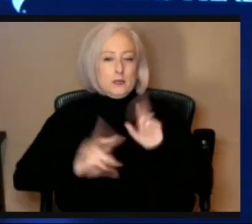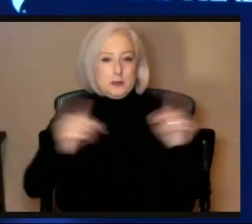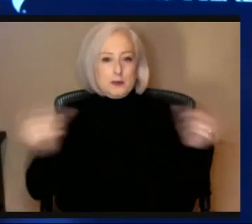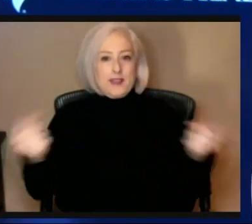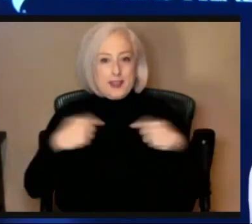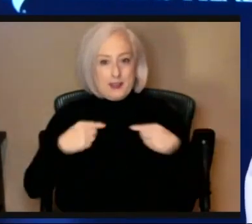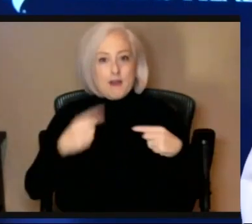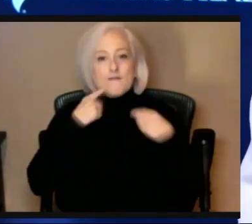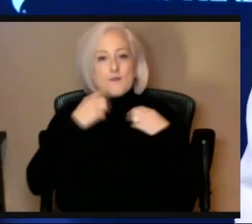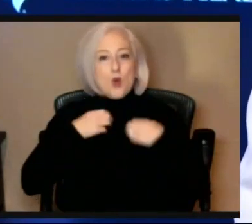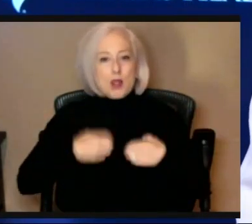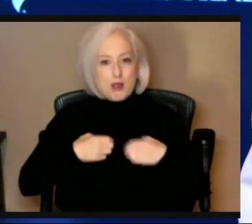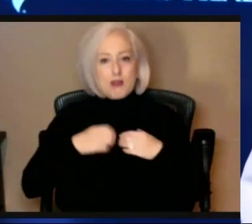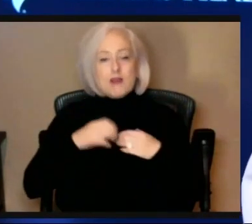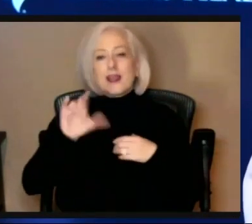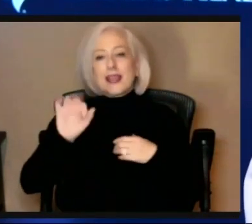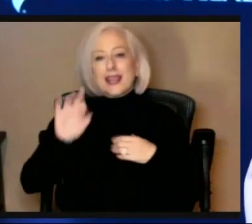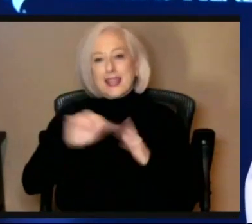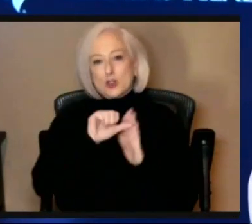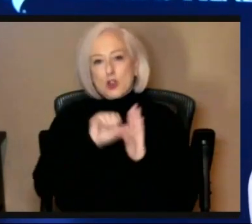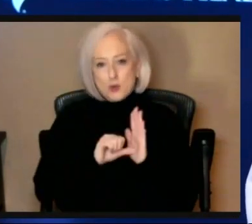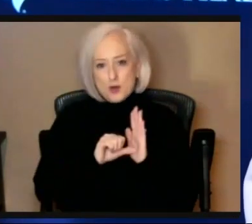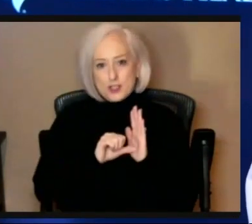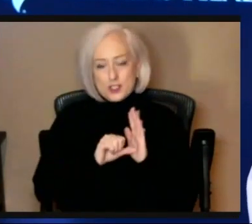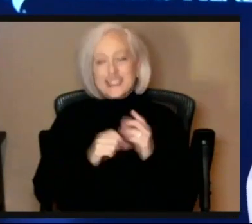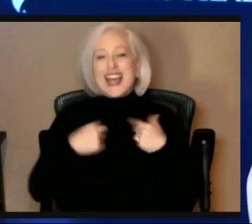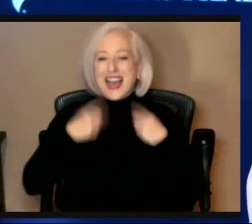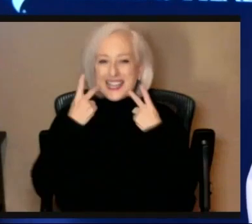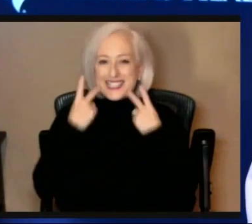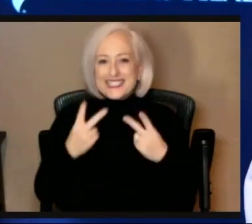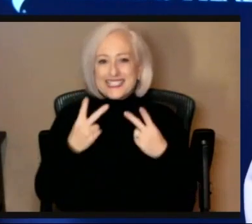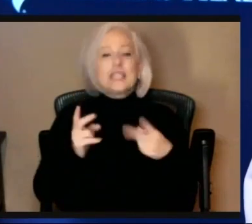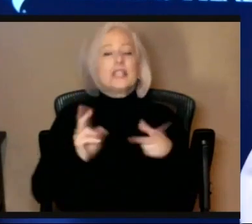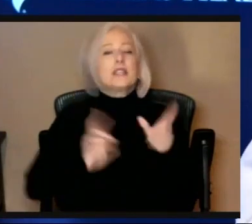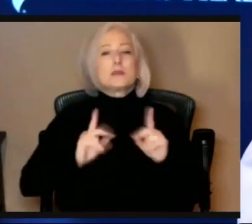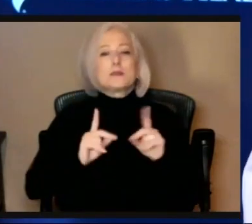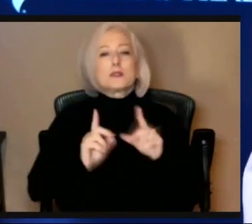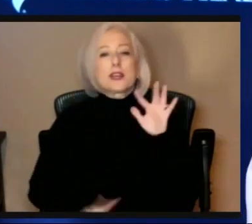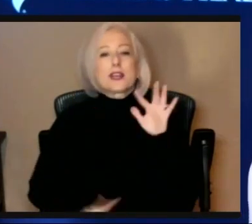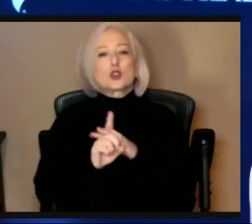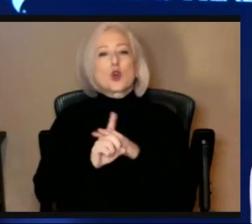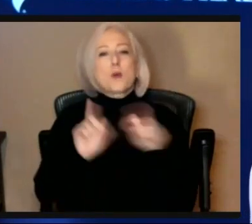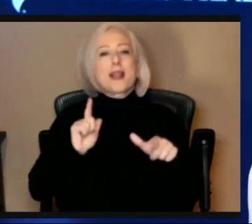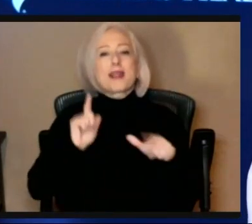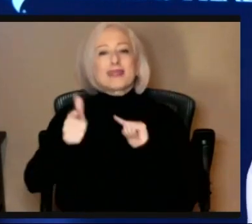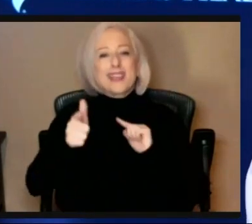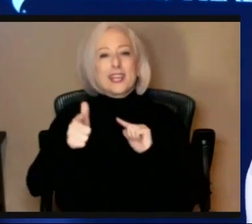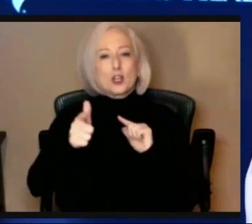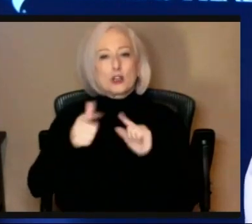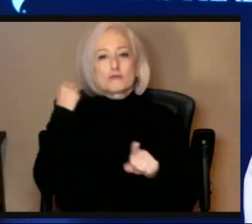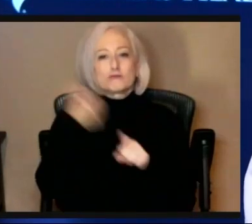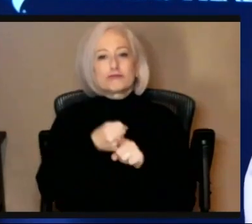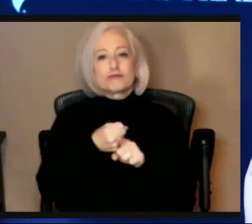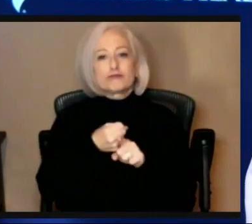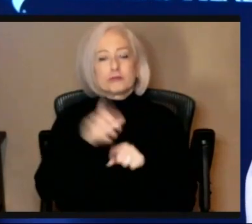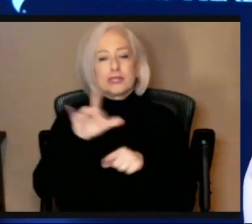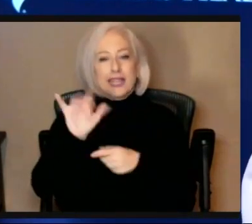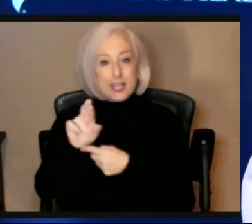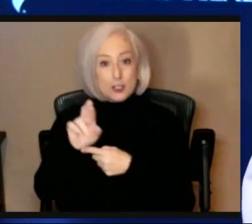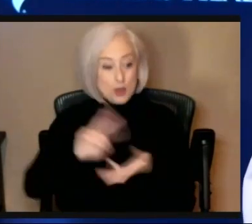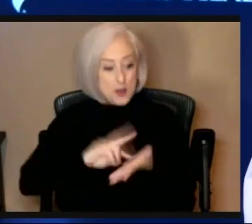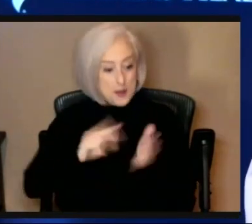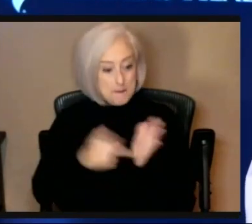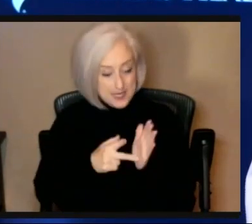seeing patients who are now showing up at much later stage, where their chances of long-term health is much